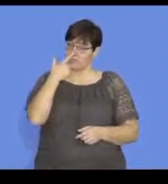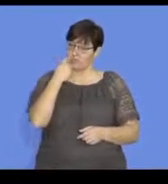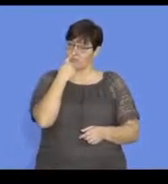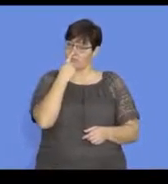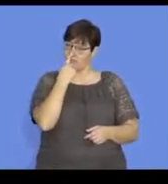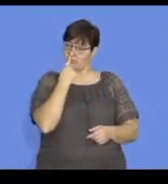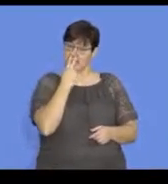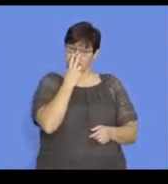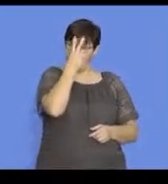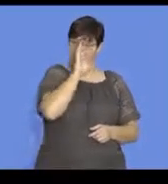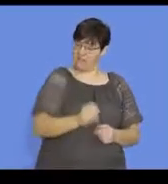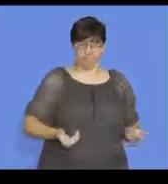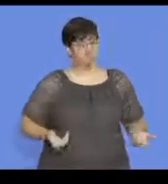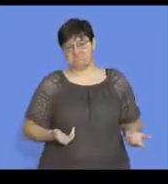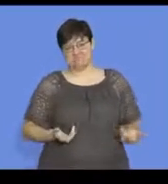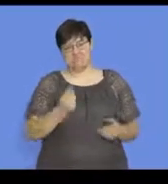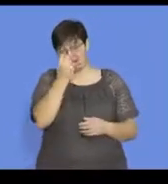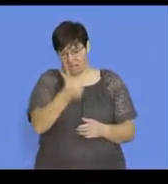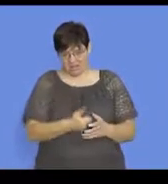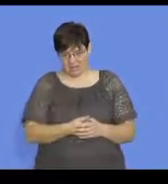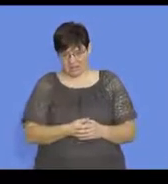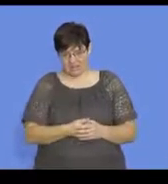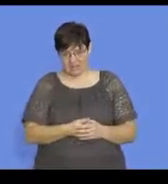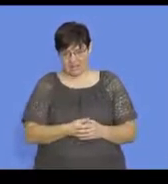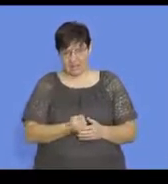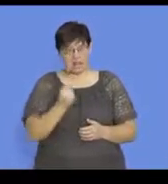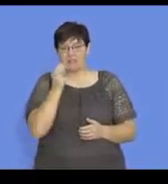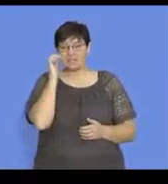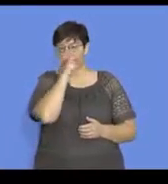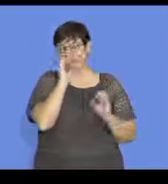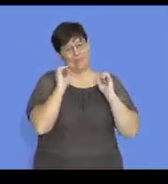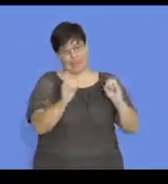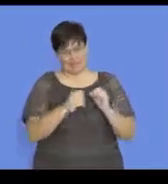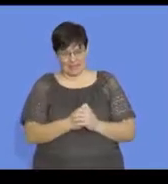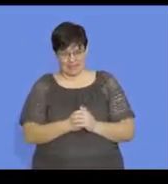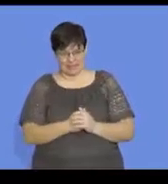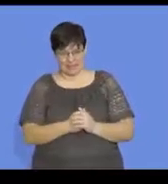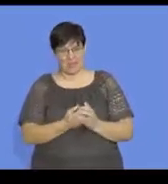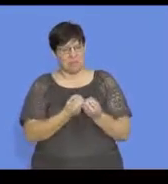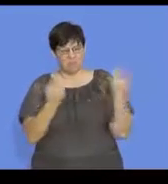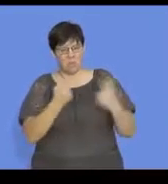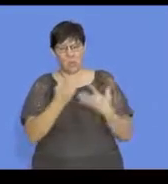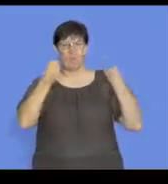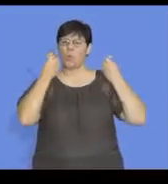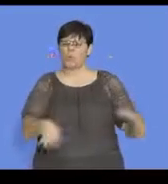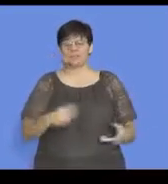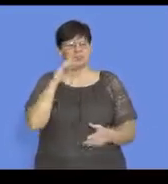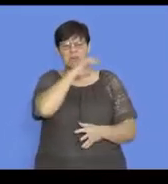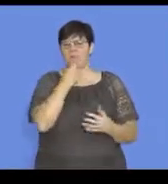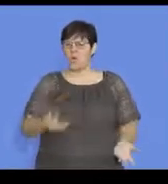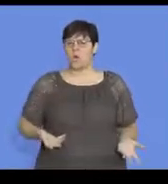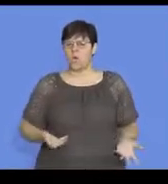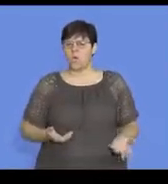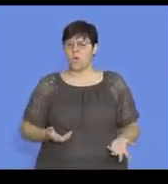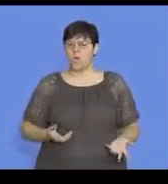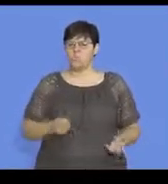are mostly bird pollinated are not going to have a smell, because it's a waste to have a smell if your